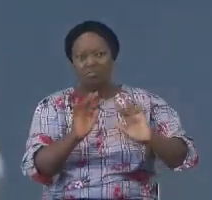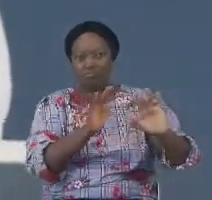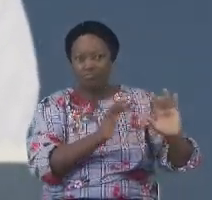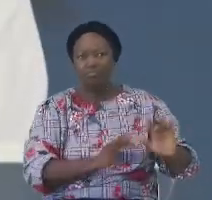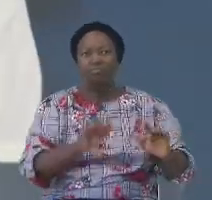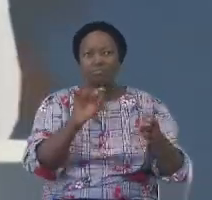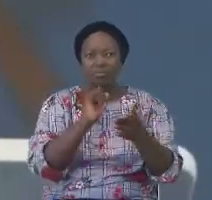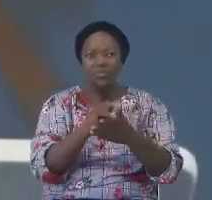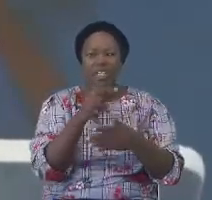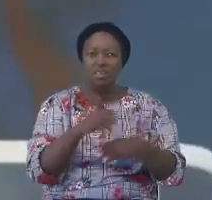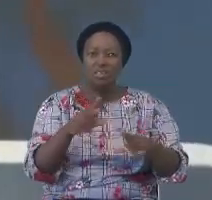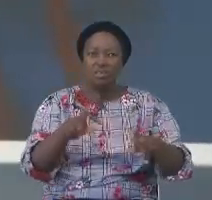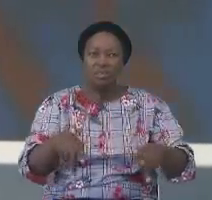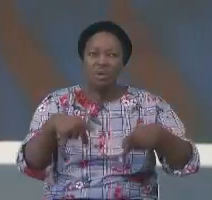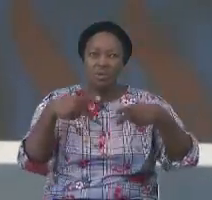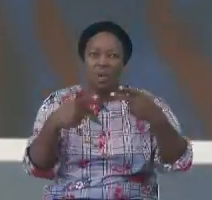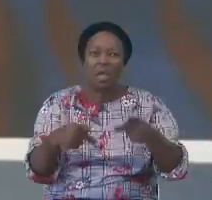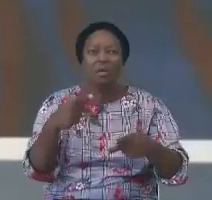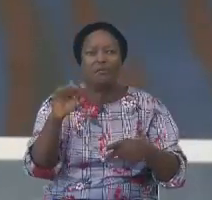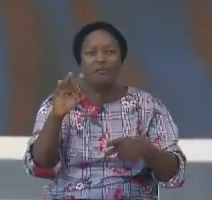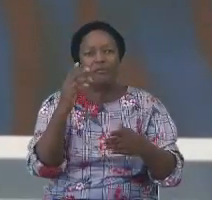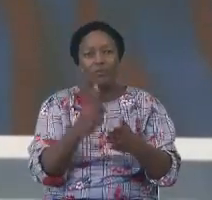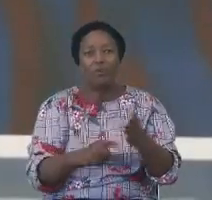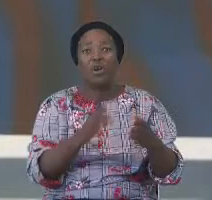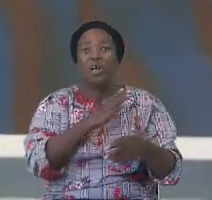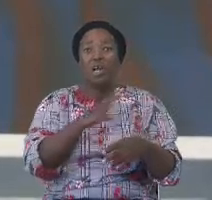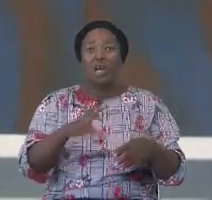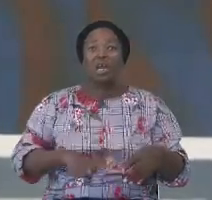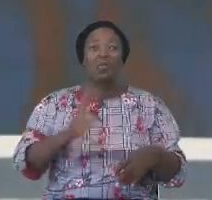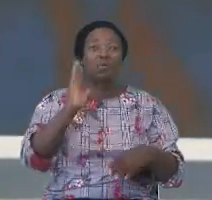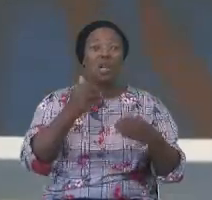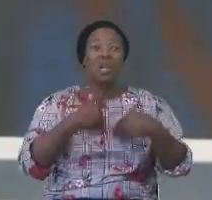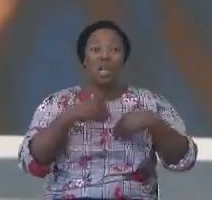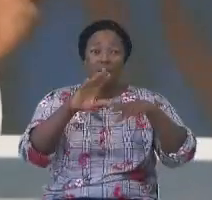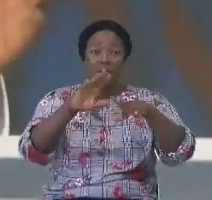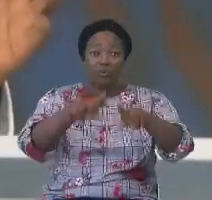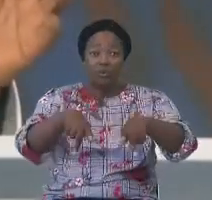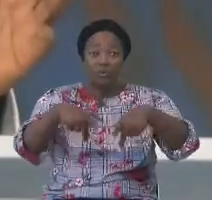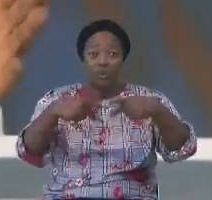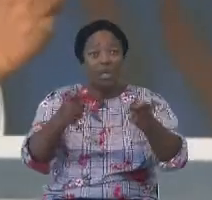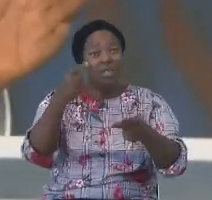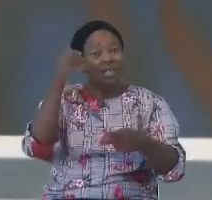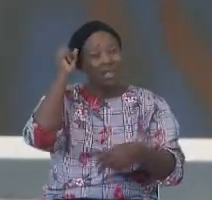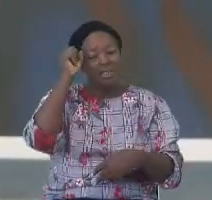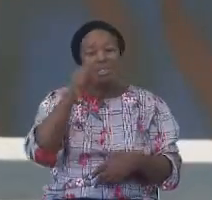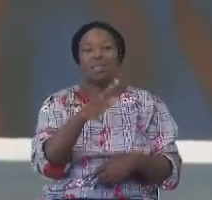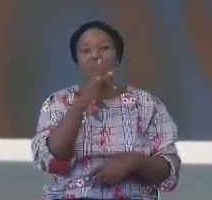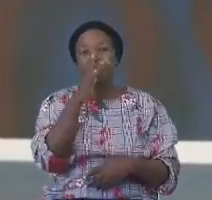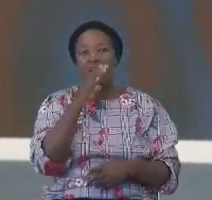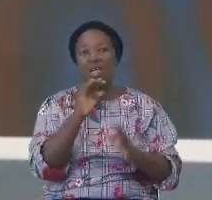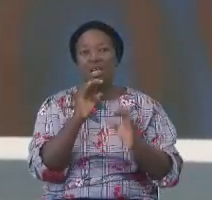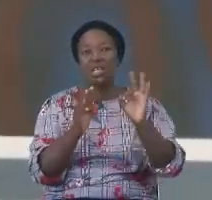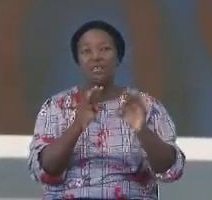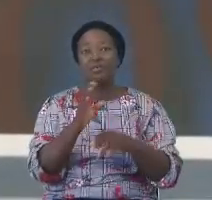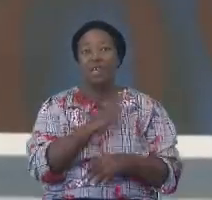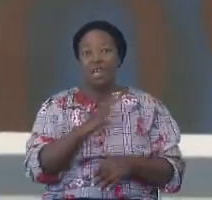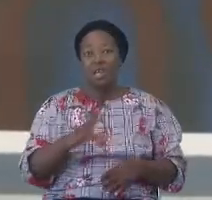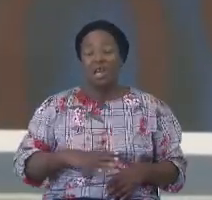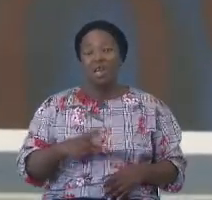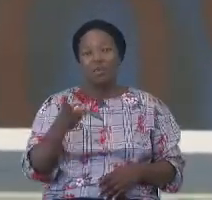soldiers that the sympathy that the supply of what christ would have